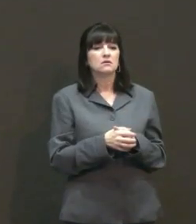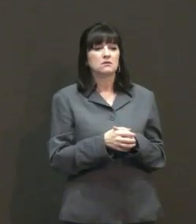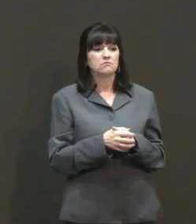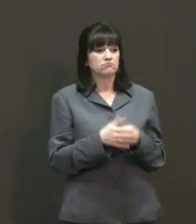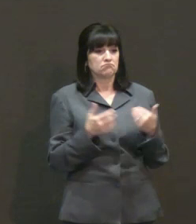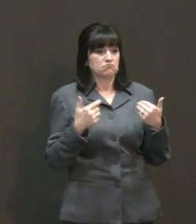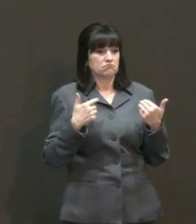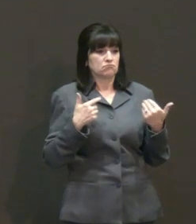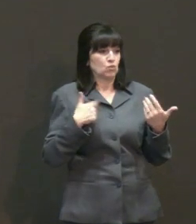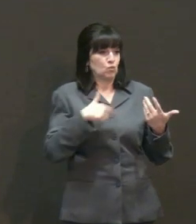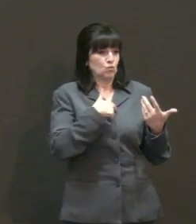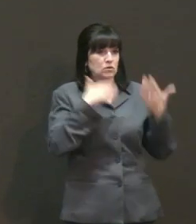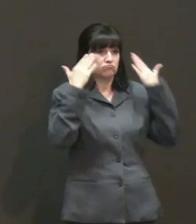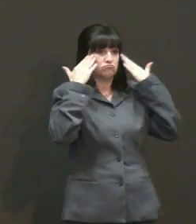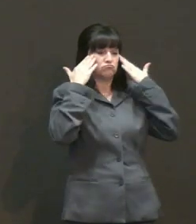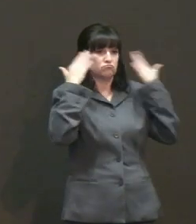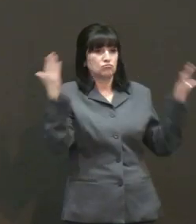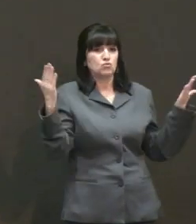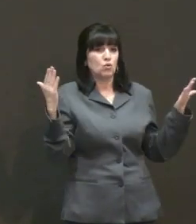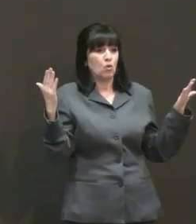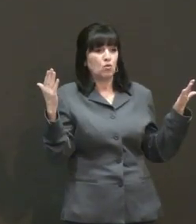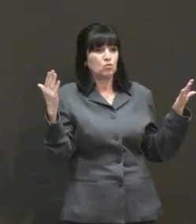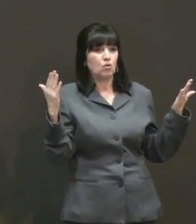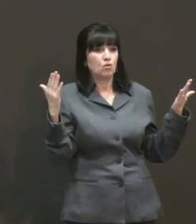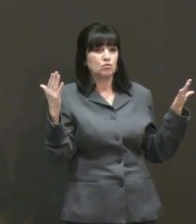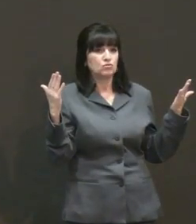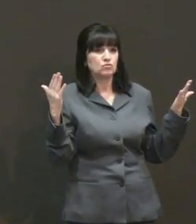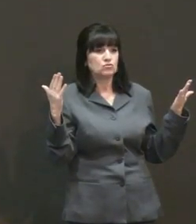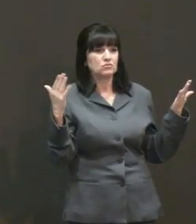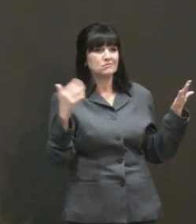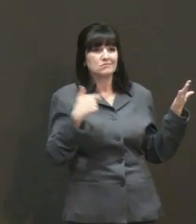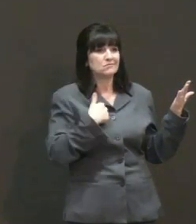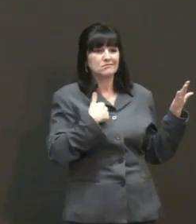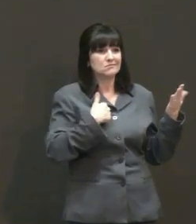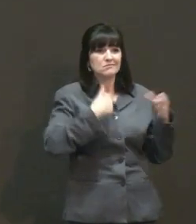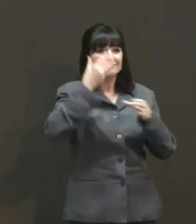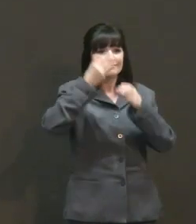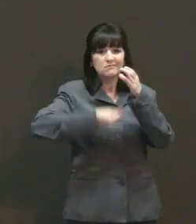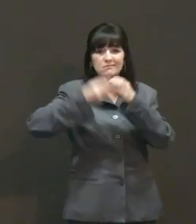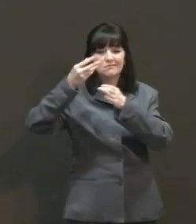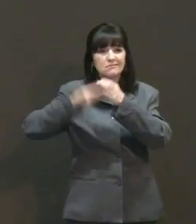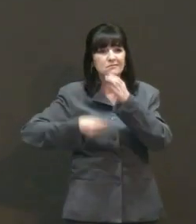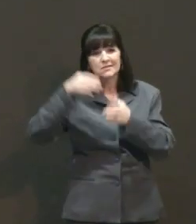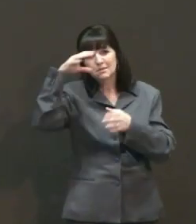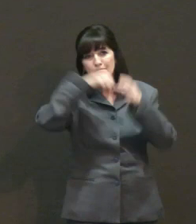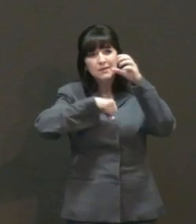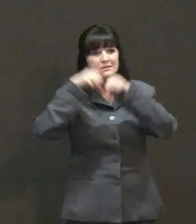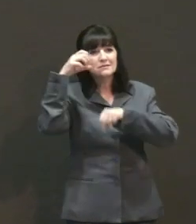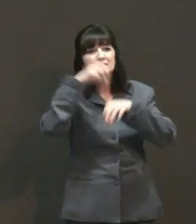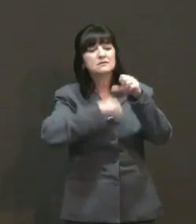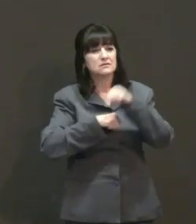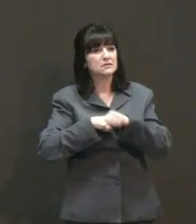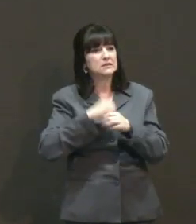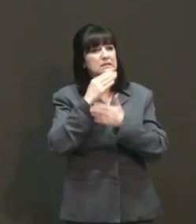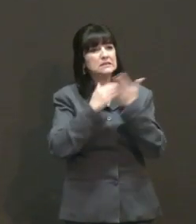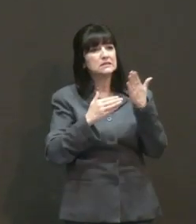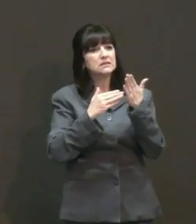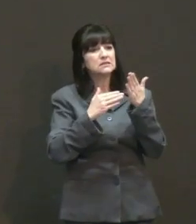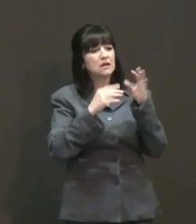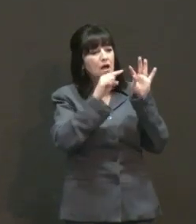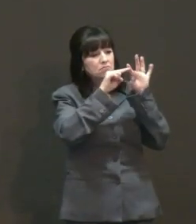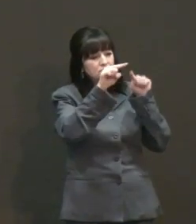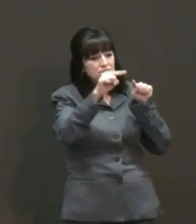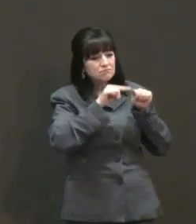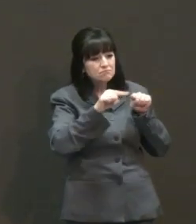know how right or how wrong it is because we're missing so much data. But as I mentioned, knowing